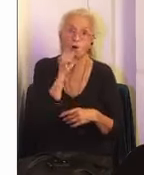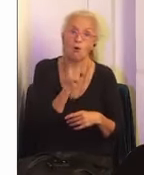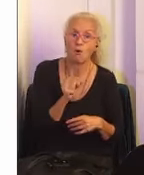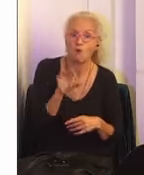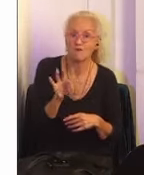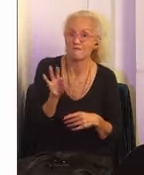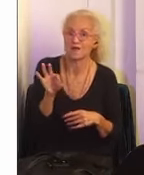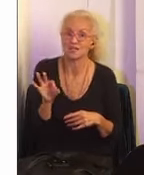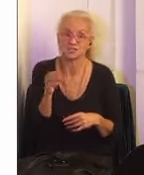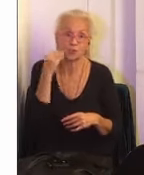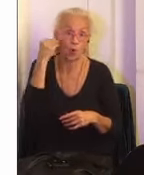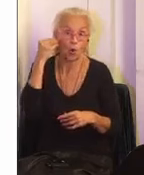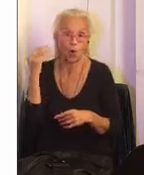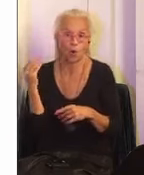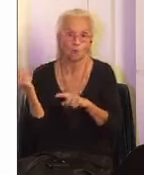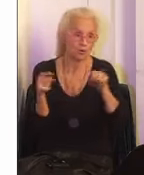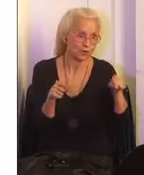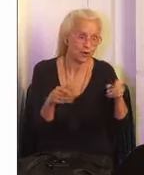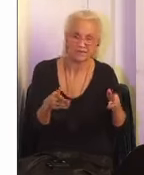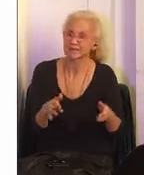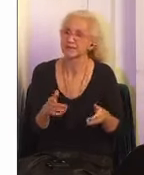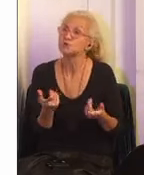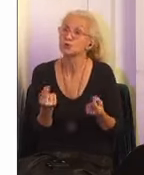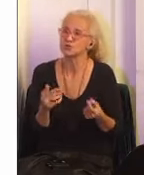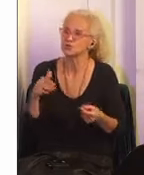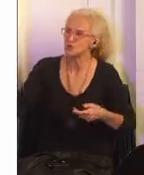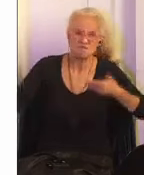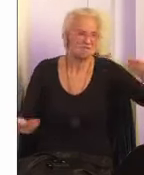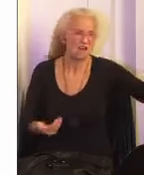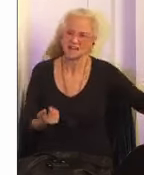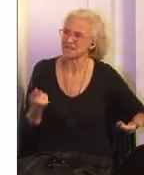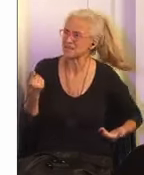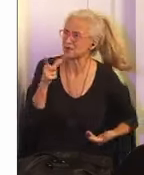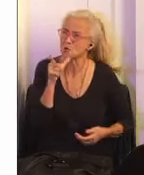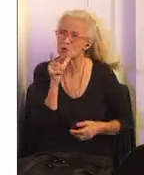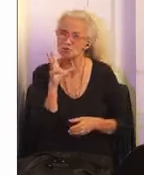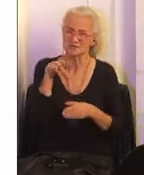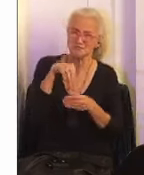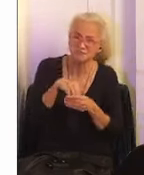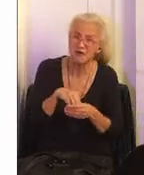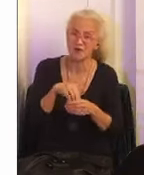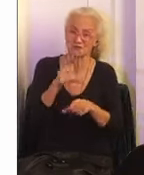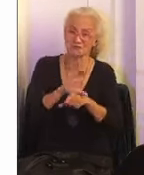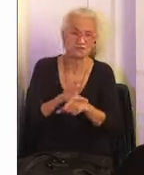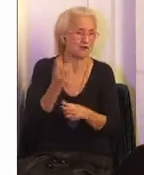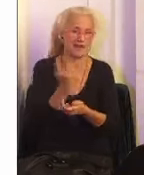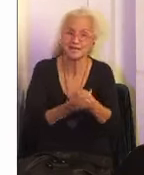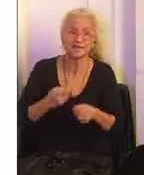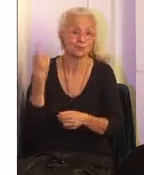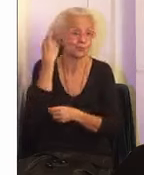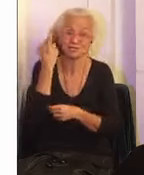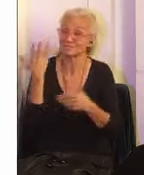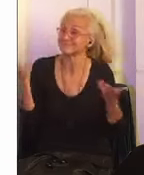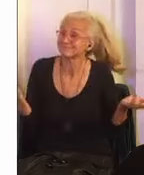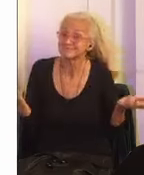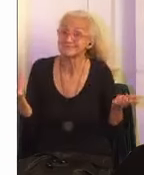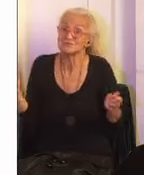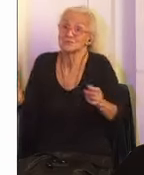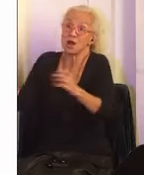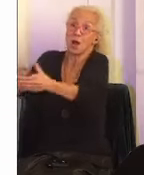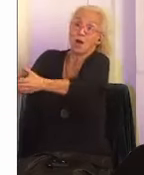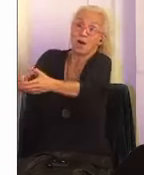homecomings. And on homecoming, that's where you invite anybody who's ever been a part of the church for any reason to come